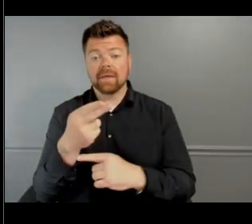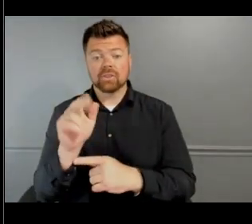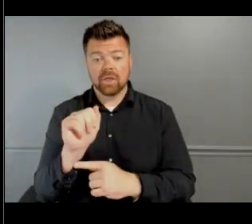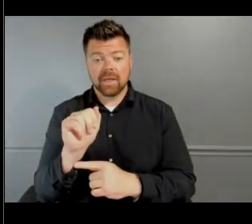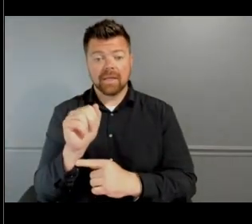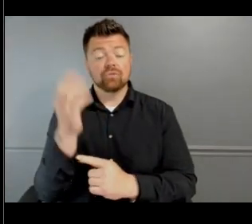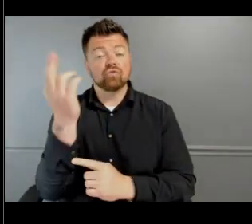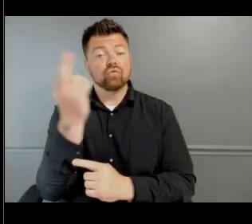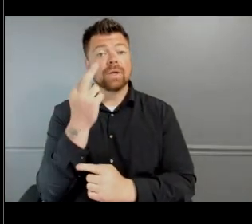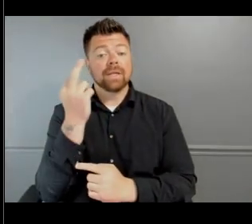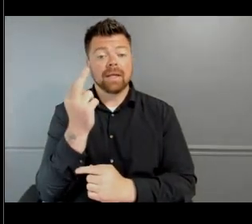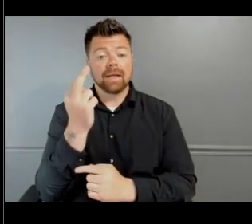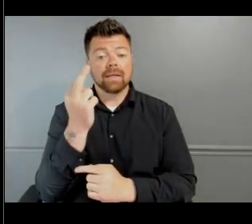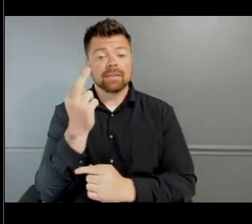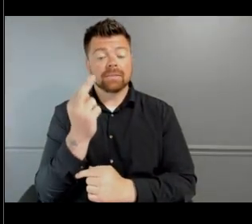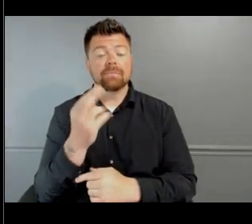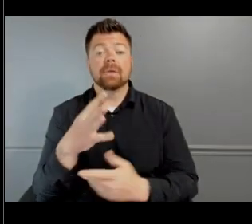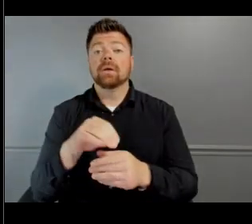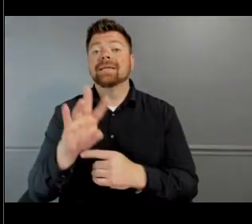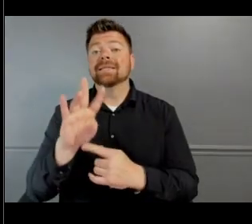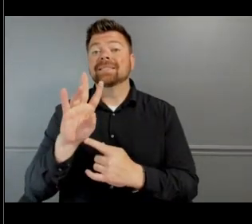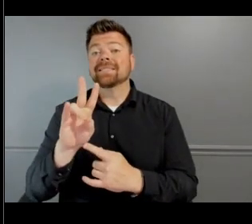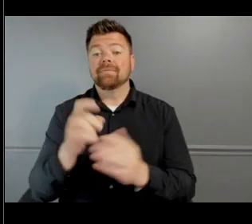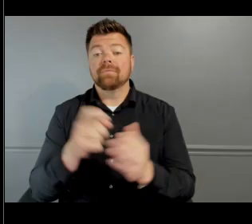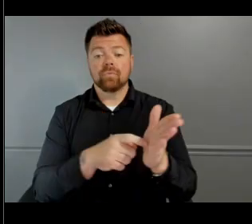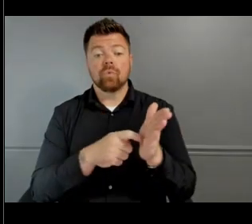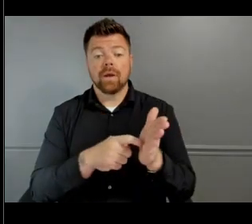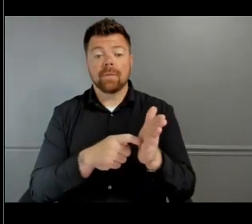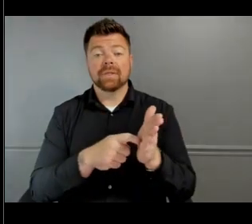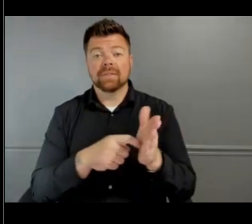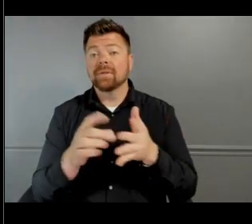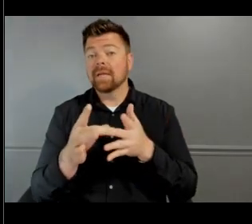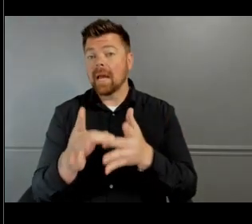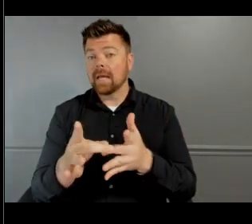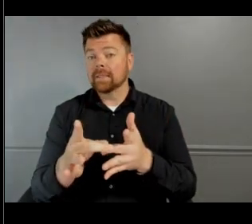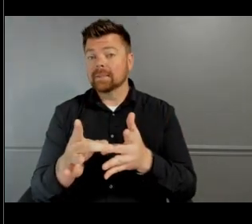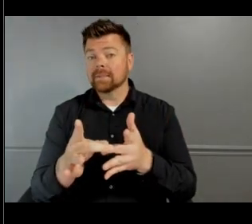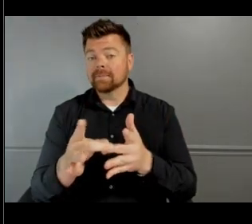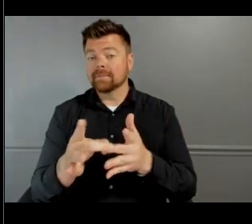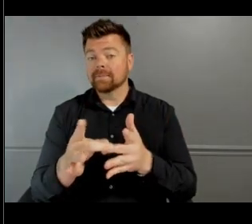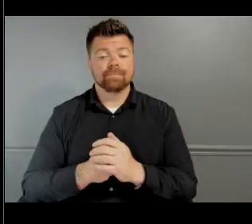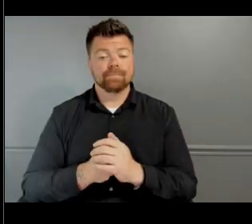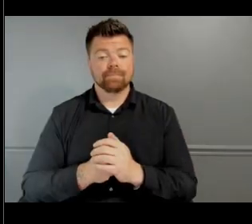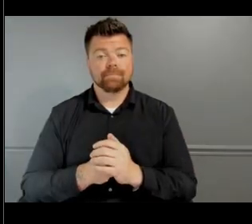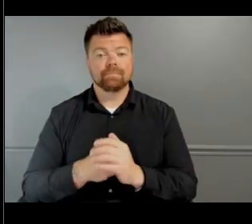is realized by the 7 requirements of the guidelines.